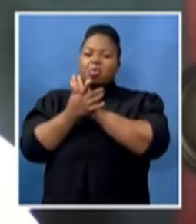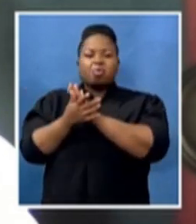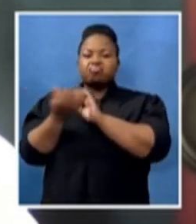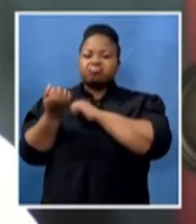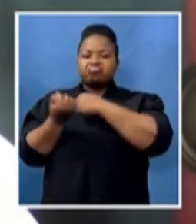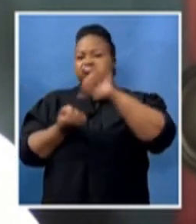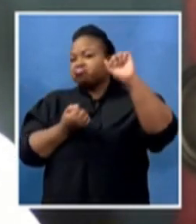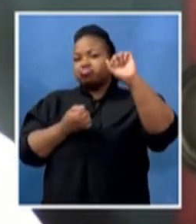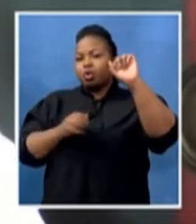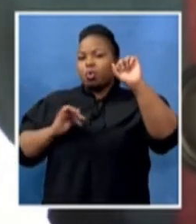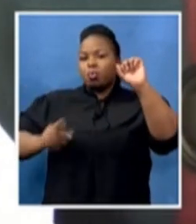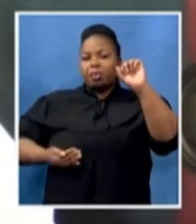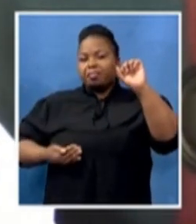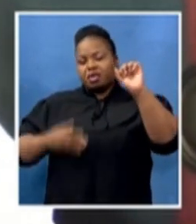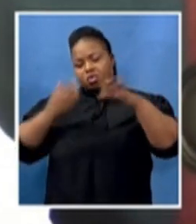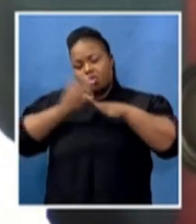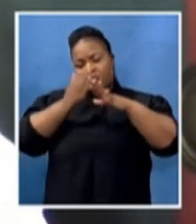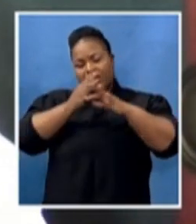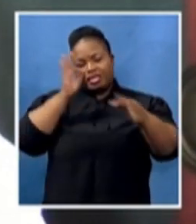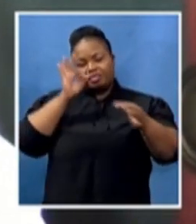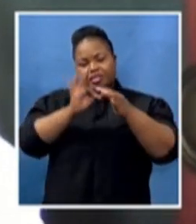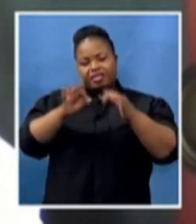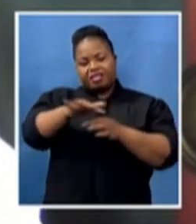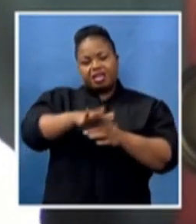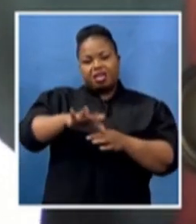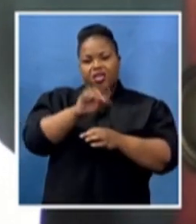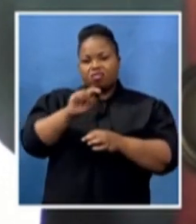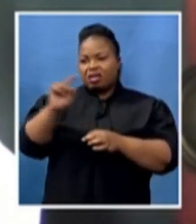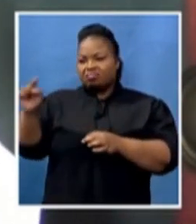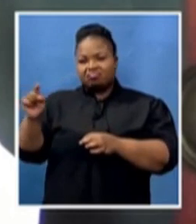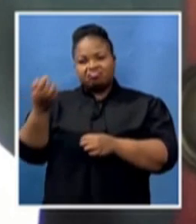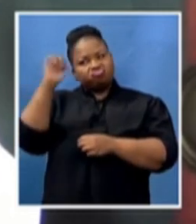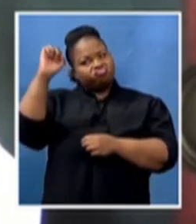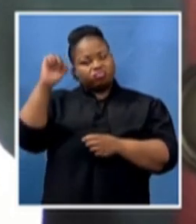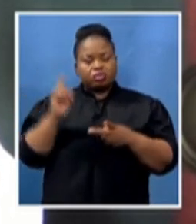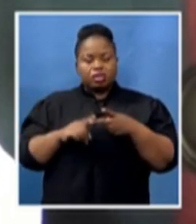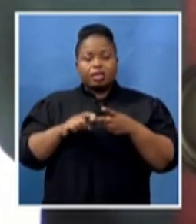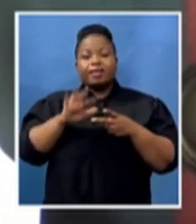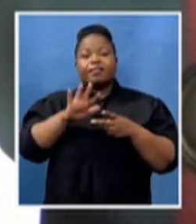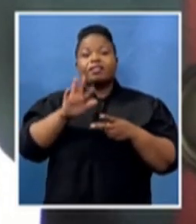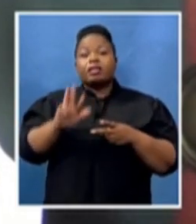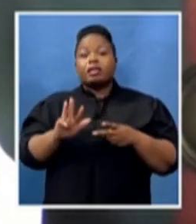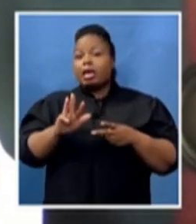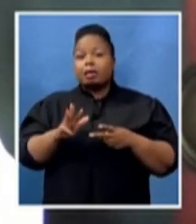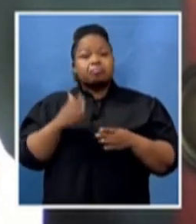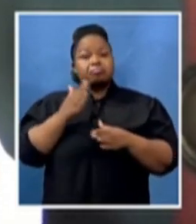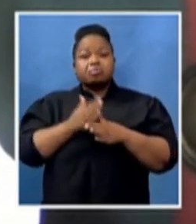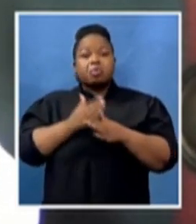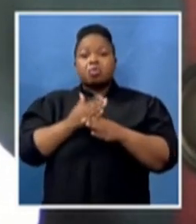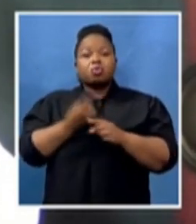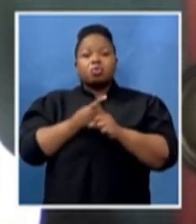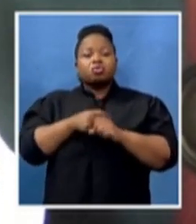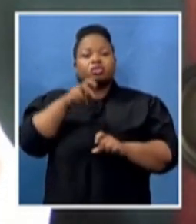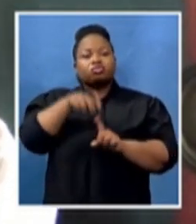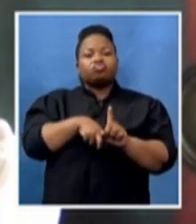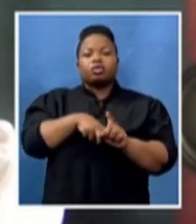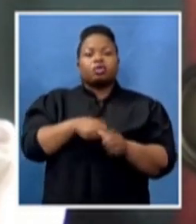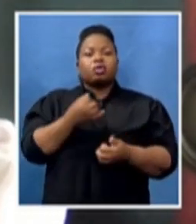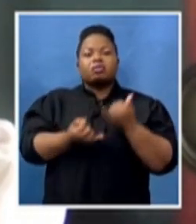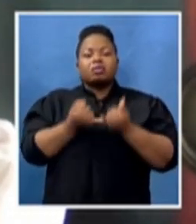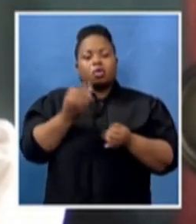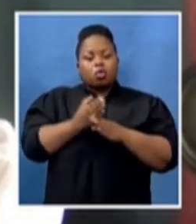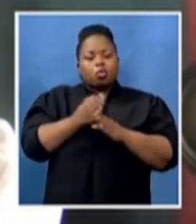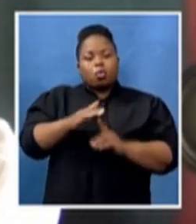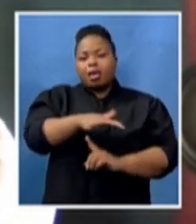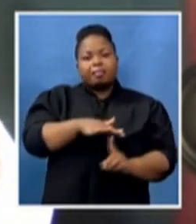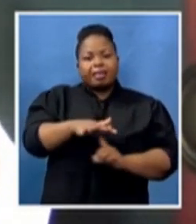specific jobs. 59 economies have no laws pertaining to sexual harassment within the workplace. And in 18 economies, husbands